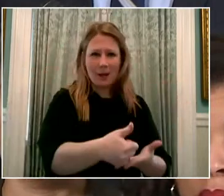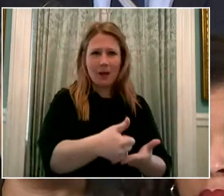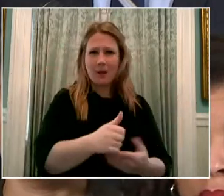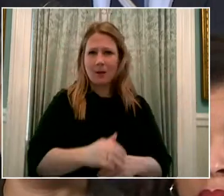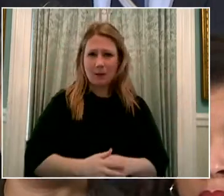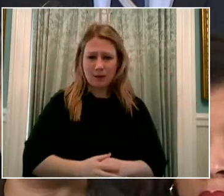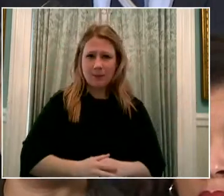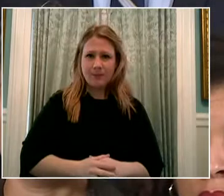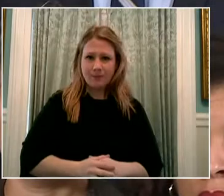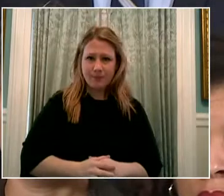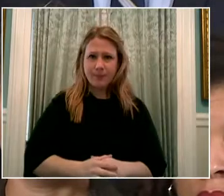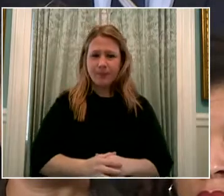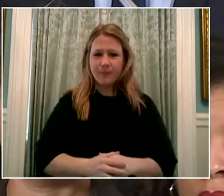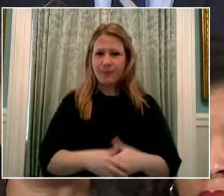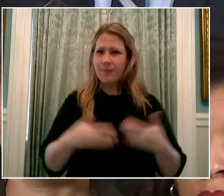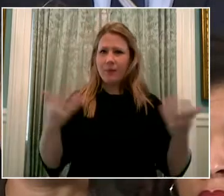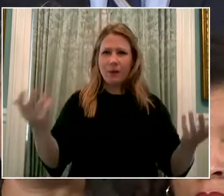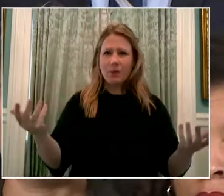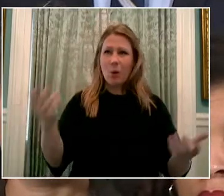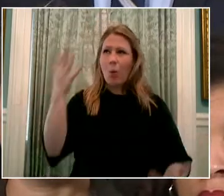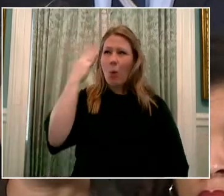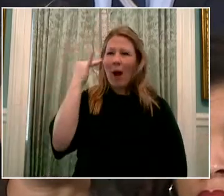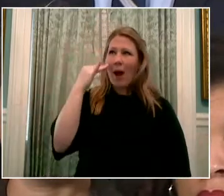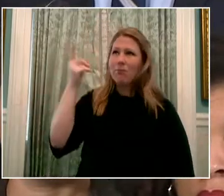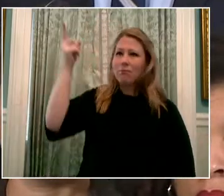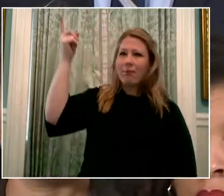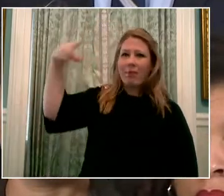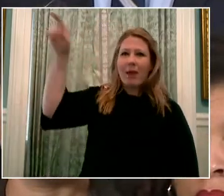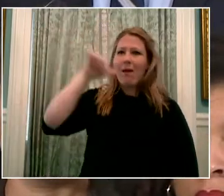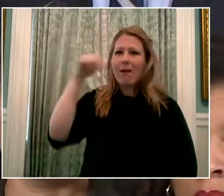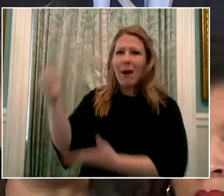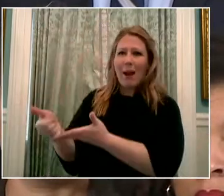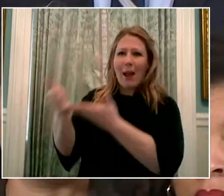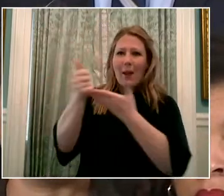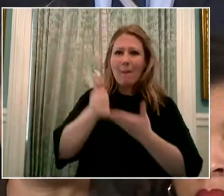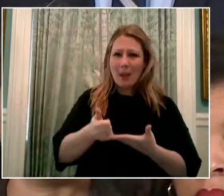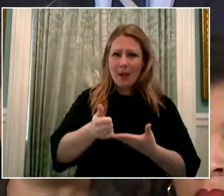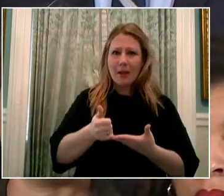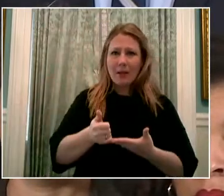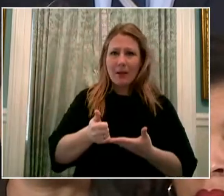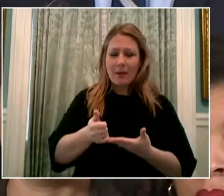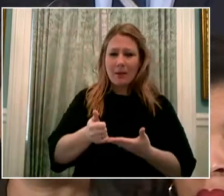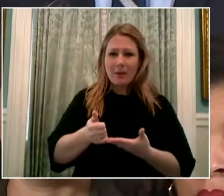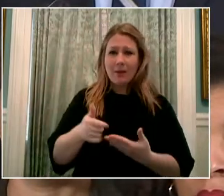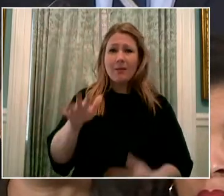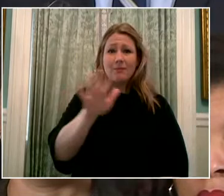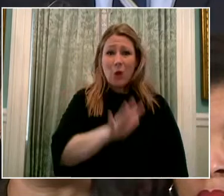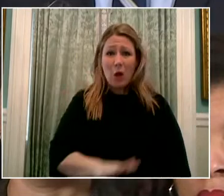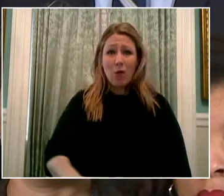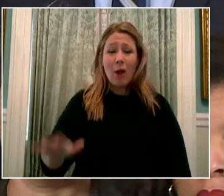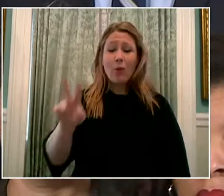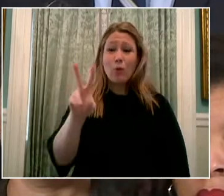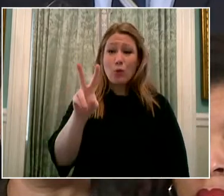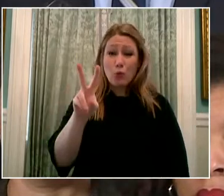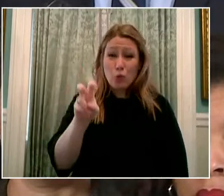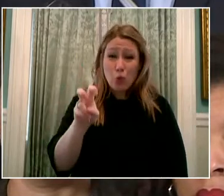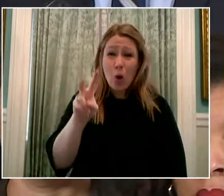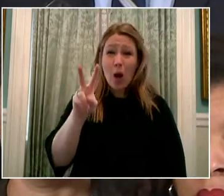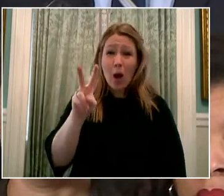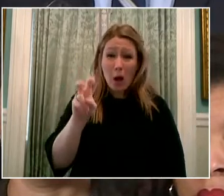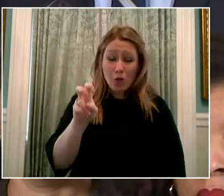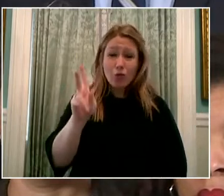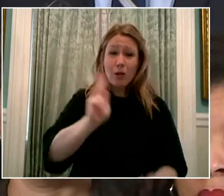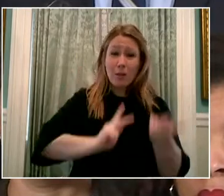up here in New York. Close to 200 a day. Do the math. 200 a